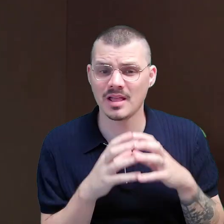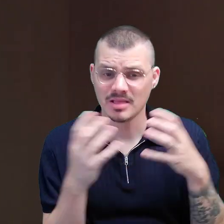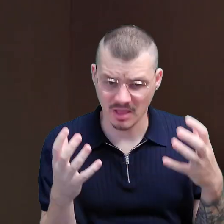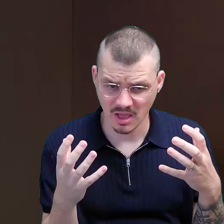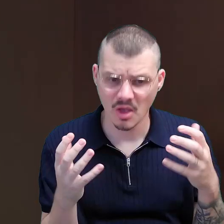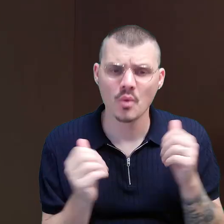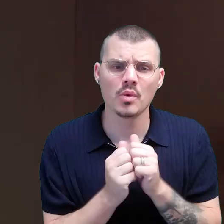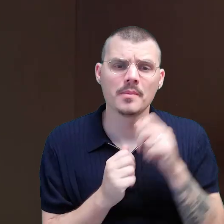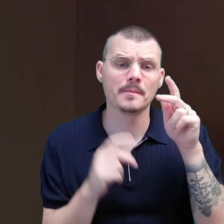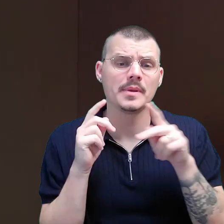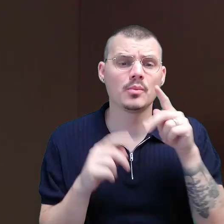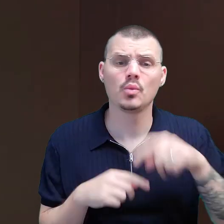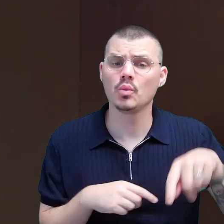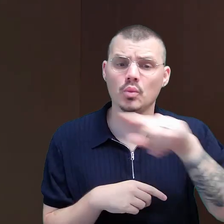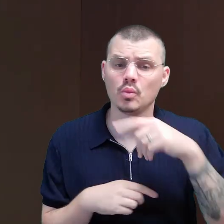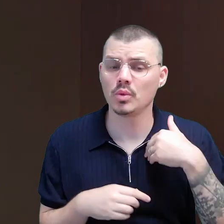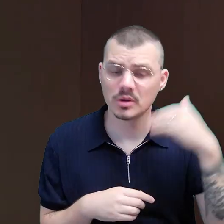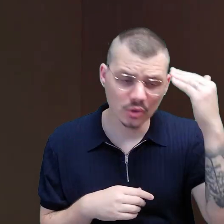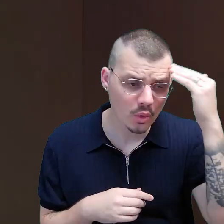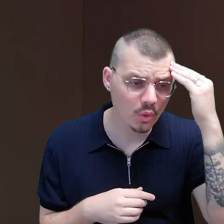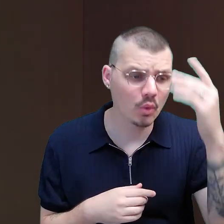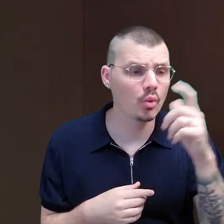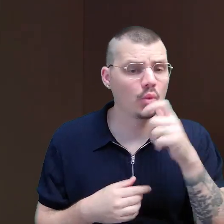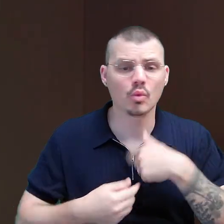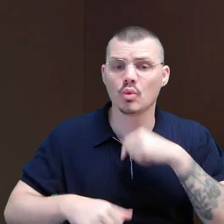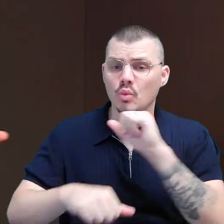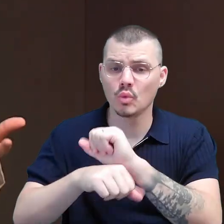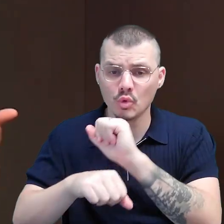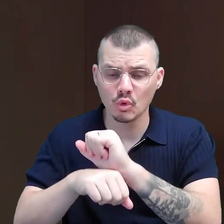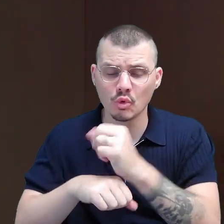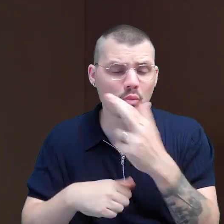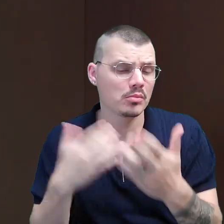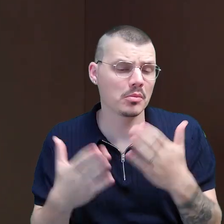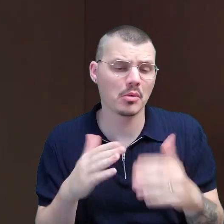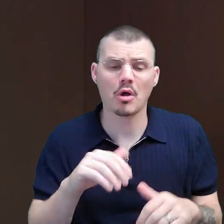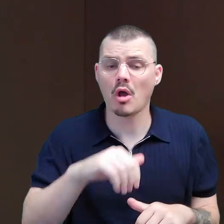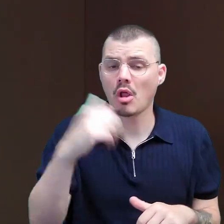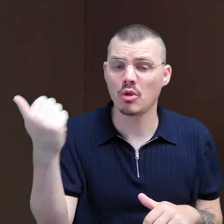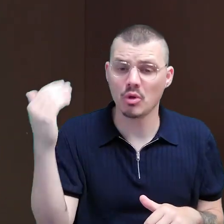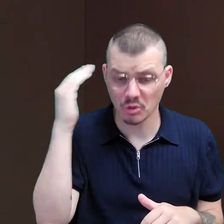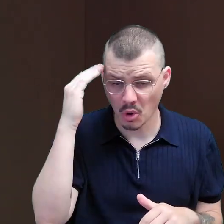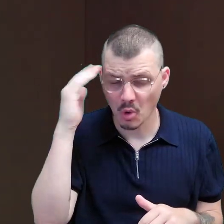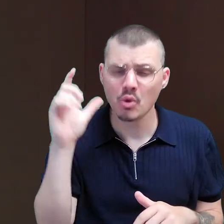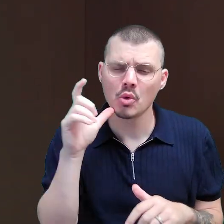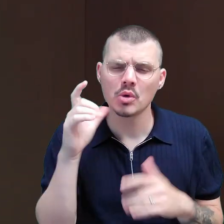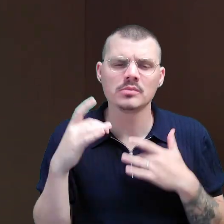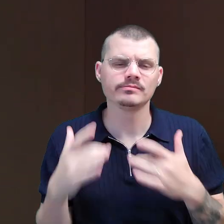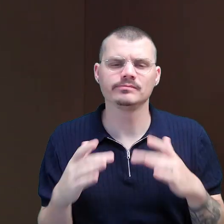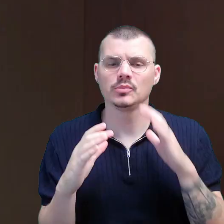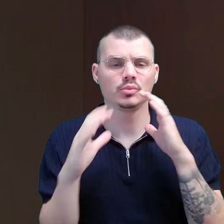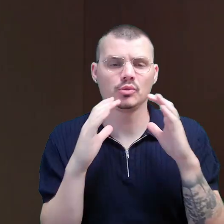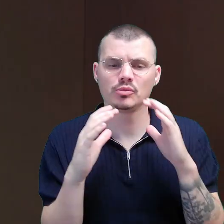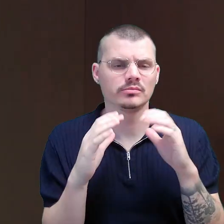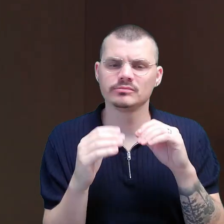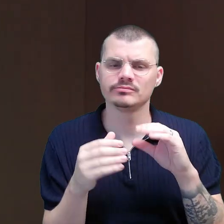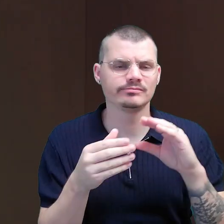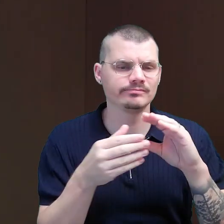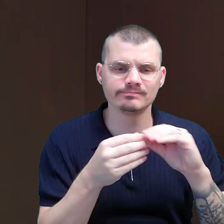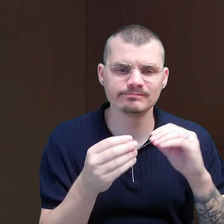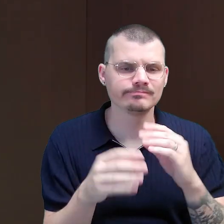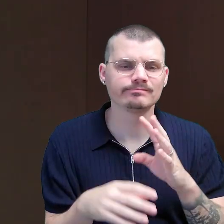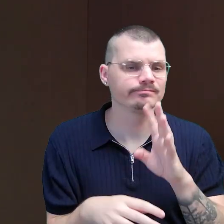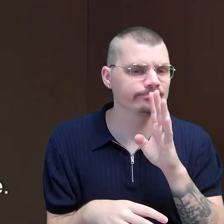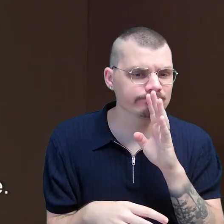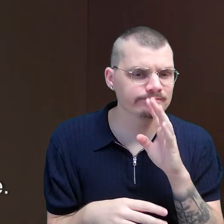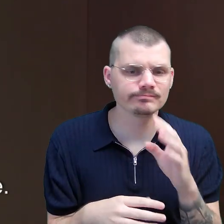that we know, people we work for, or other people that we know that communicate without using any words,